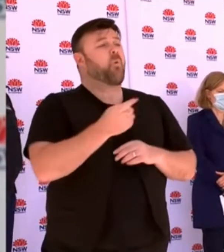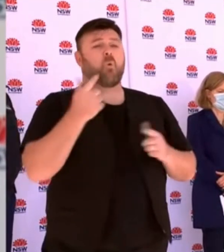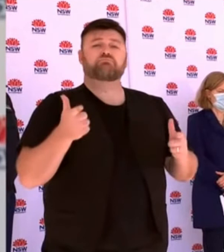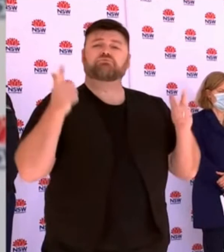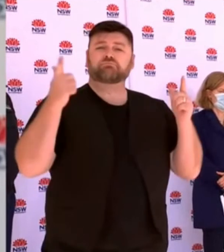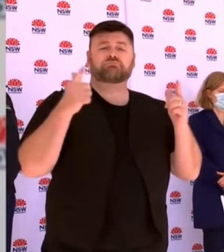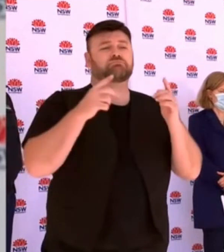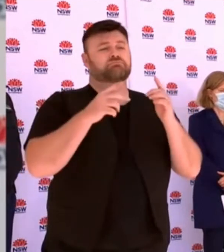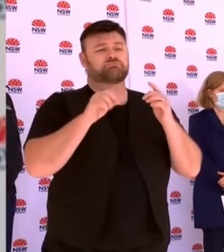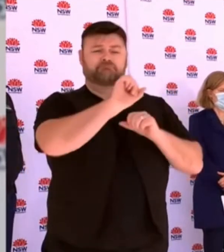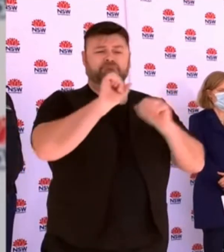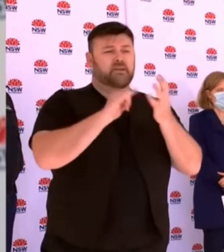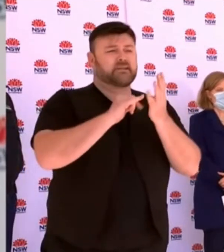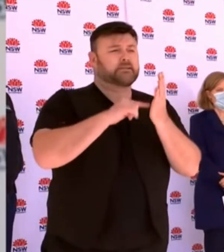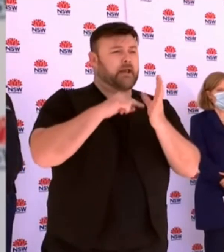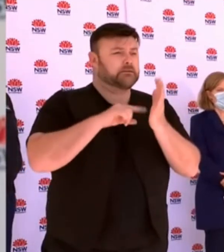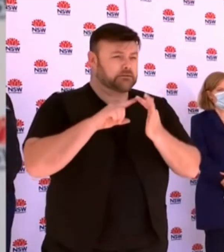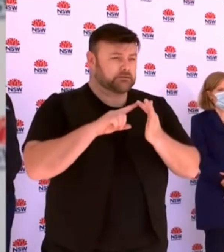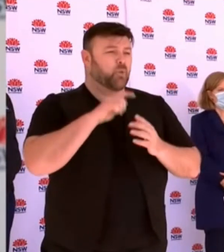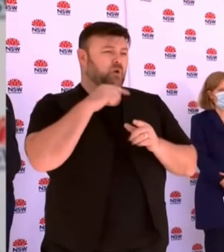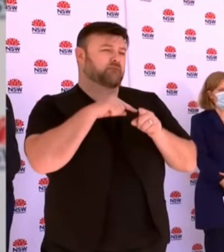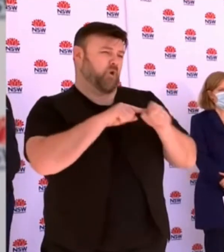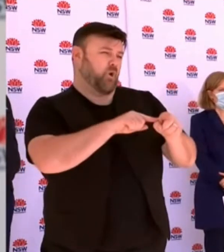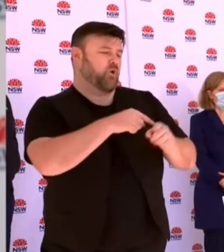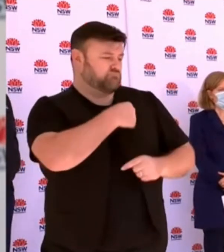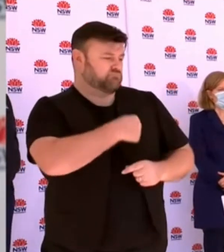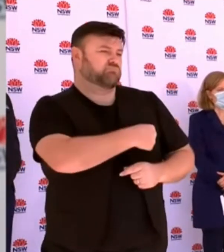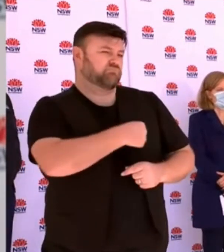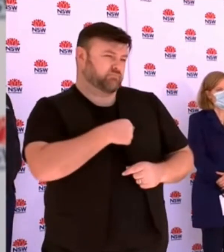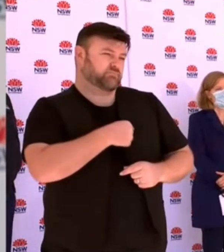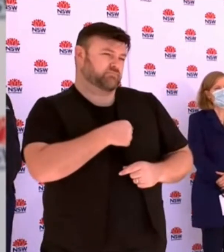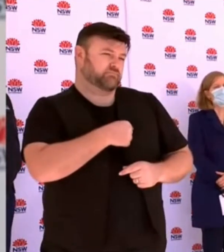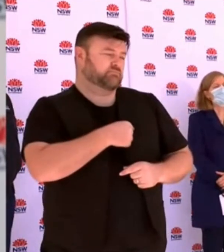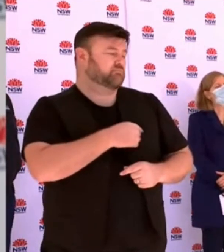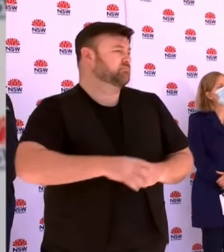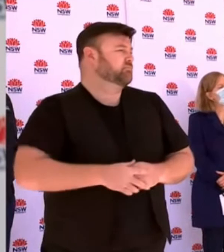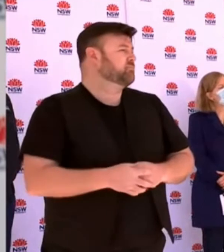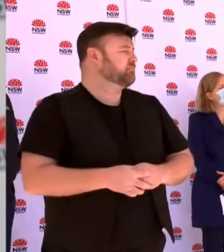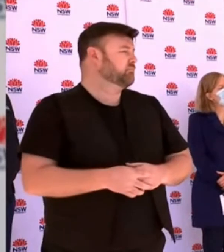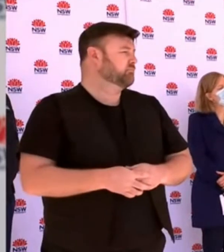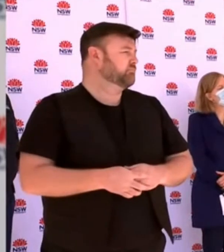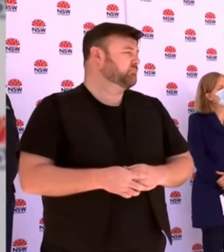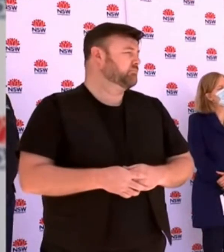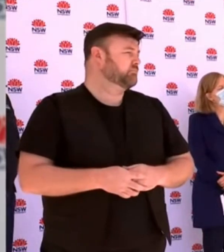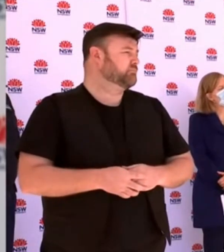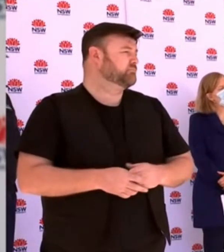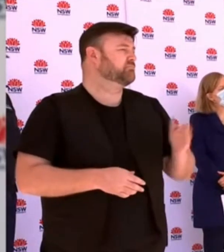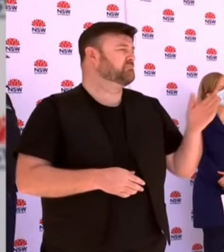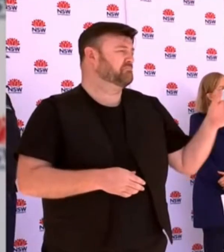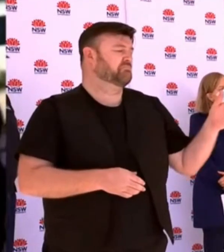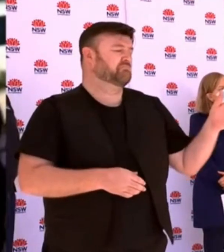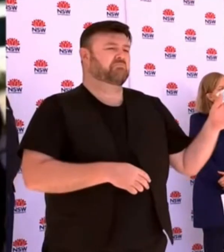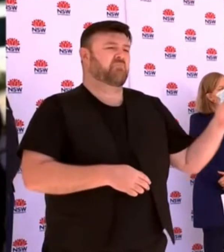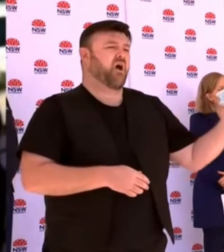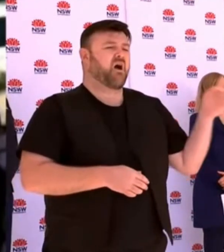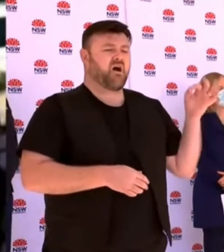commitments yesterday in relation to avoiding lockdowns and proceeding on a basis which gets us to a COVID normal. The Prime Minister's... About